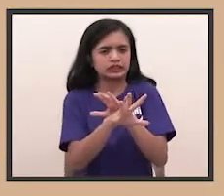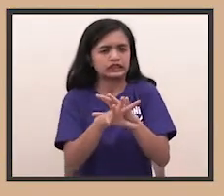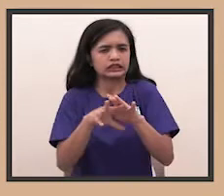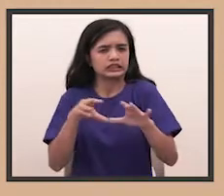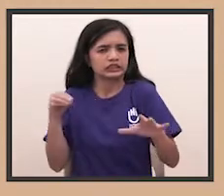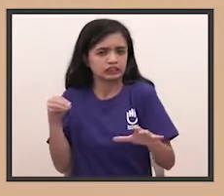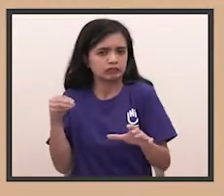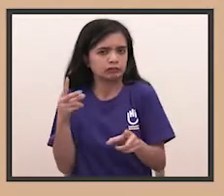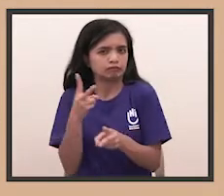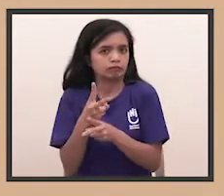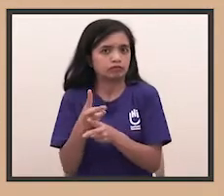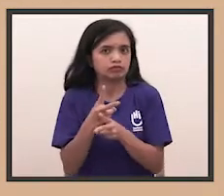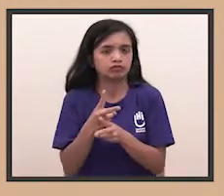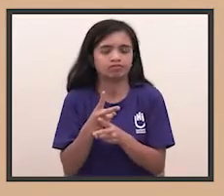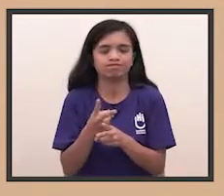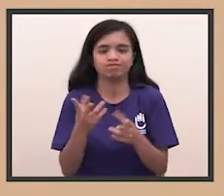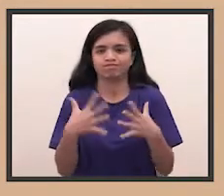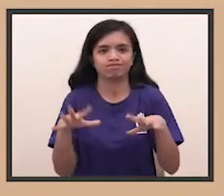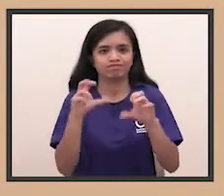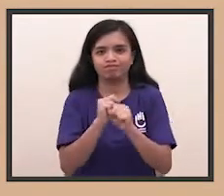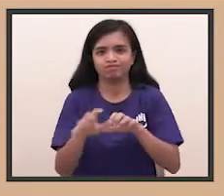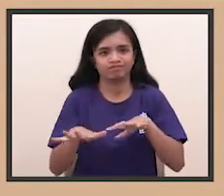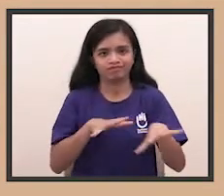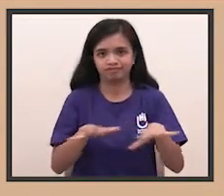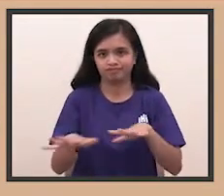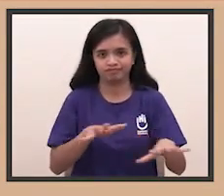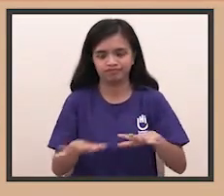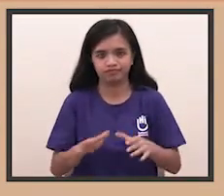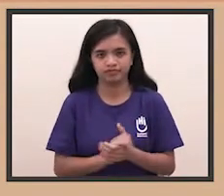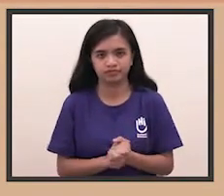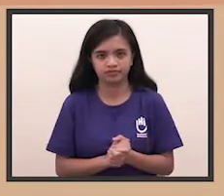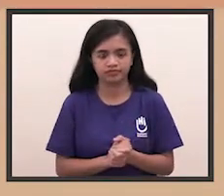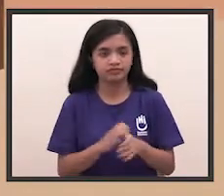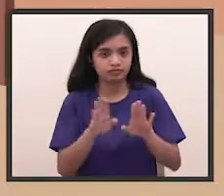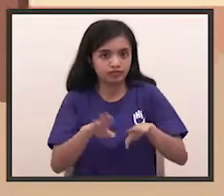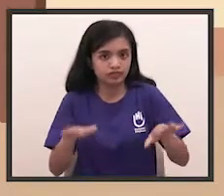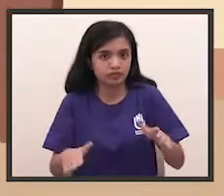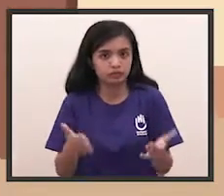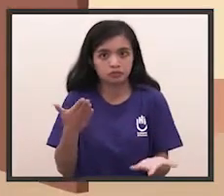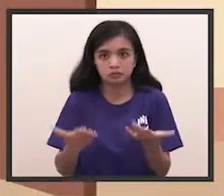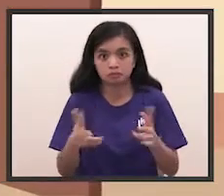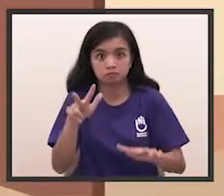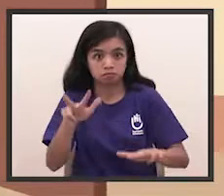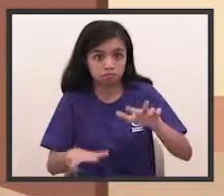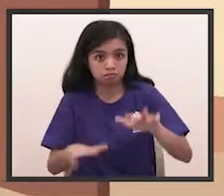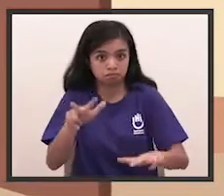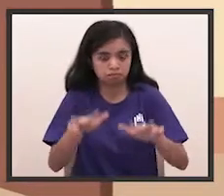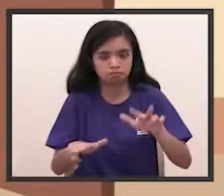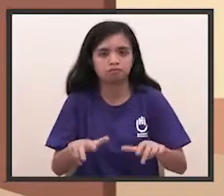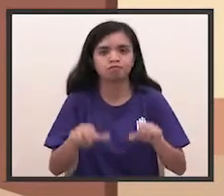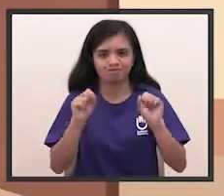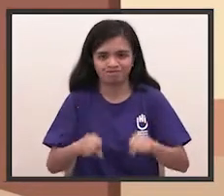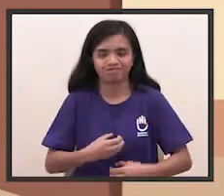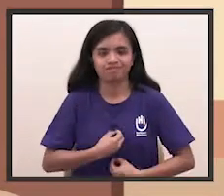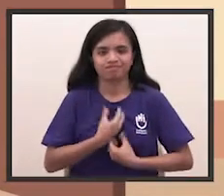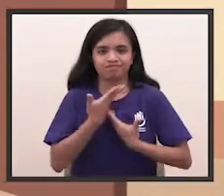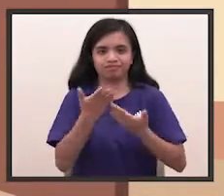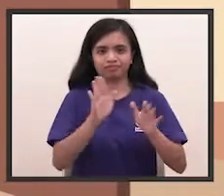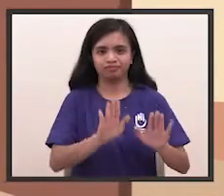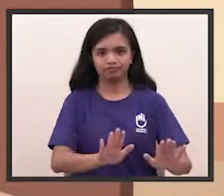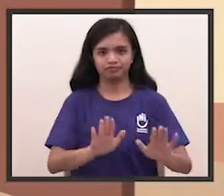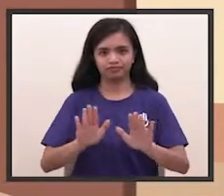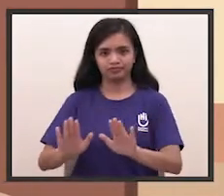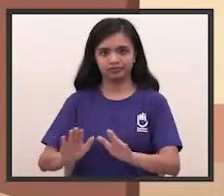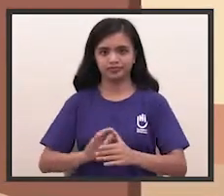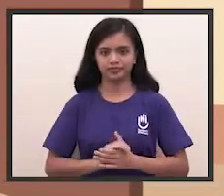Exit carefully once the earthquake stops. For children who might panic, speak to them